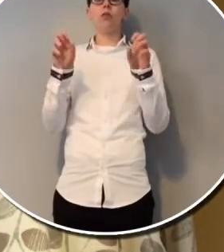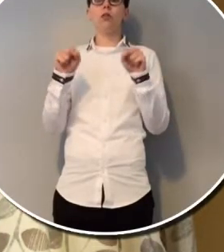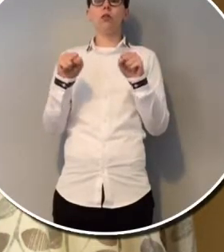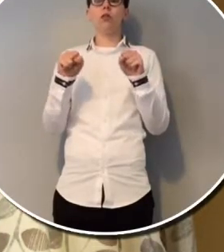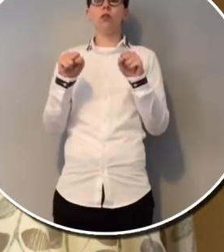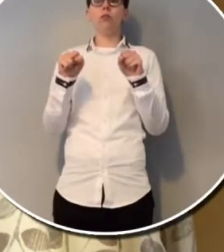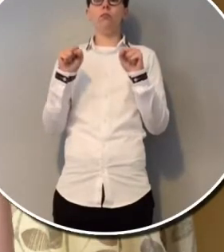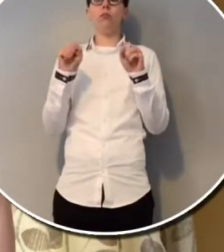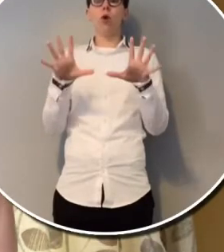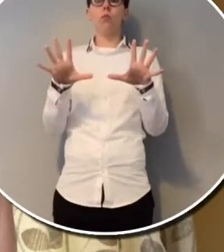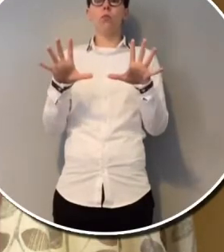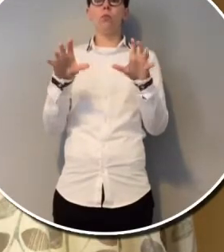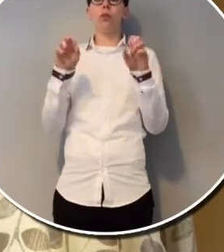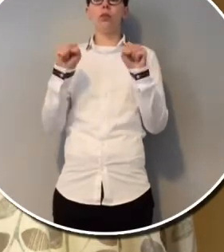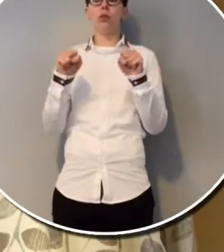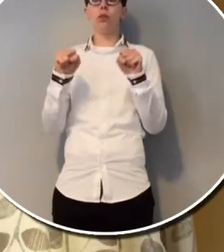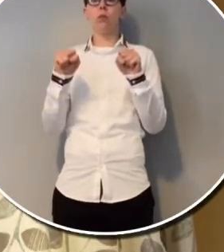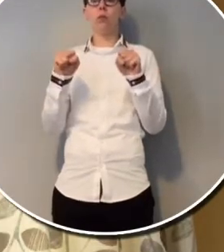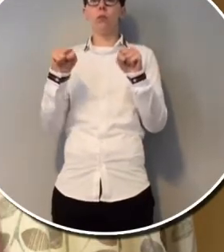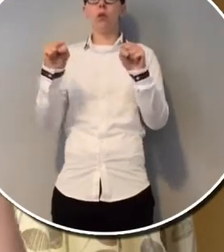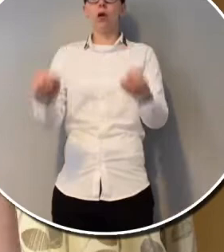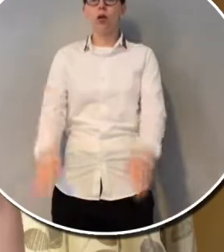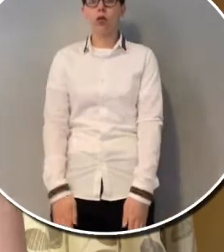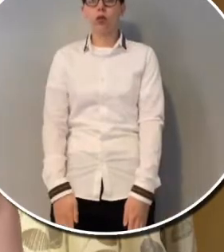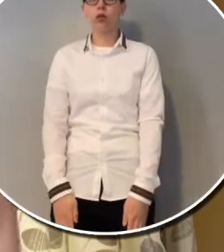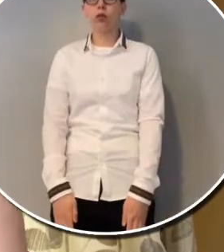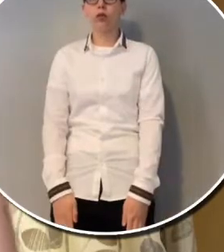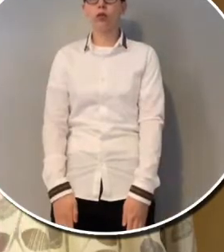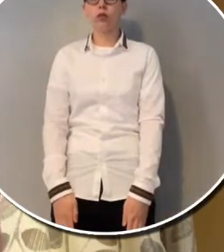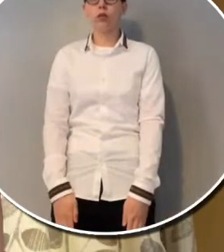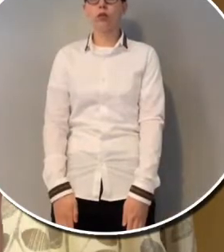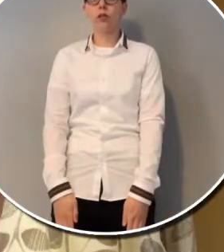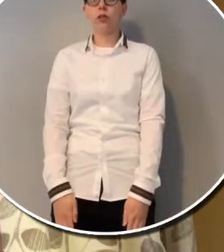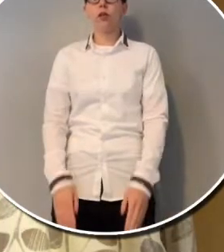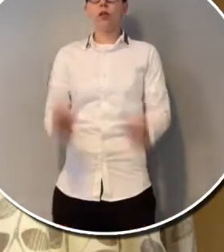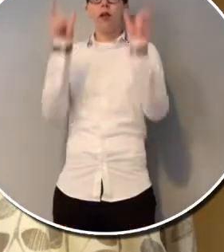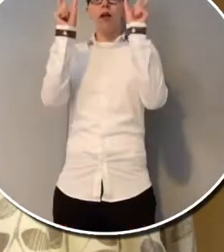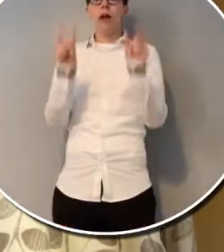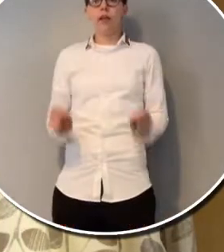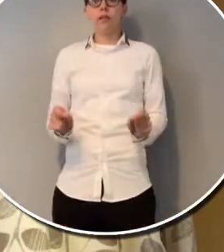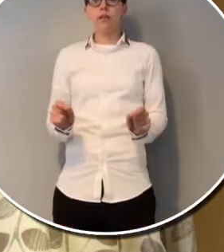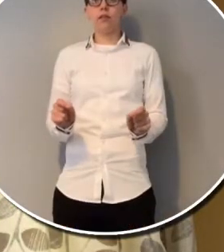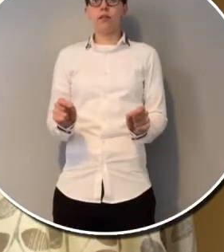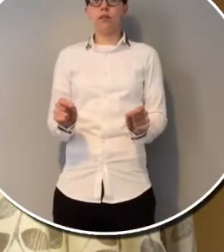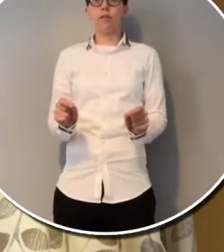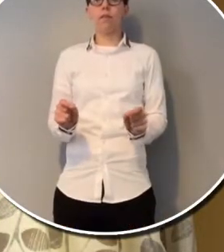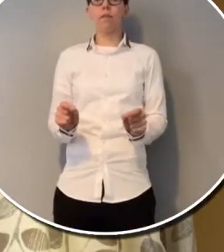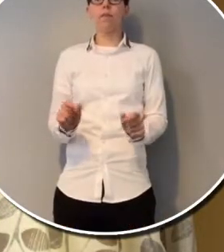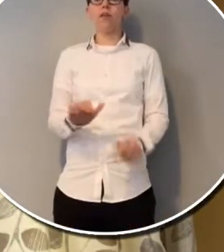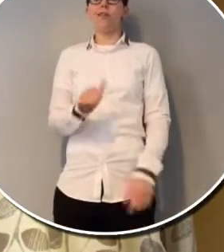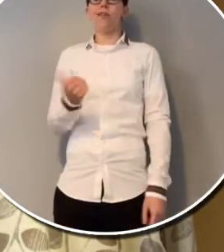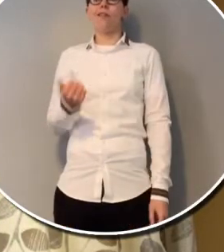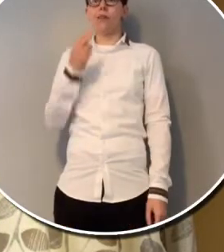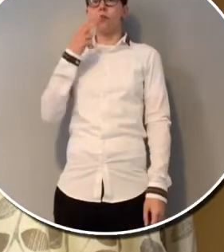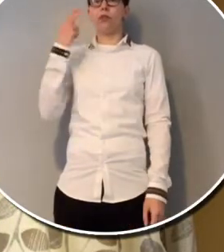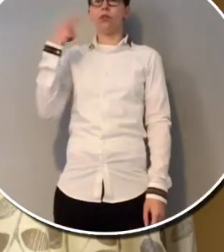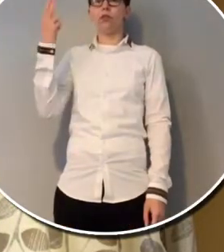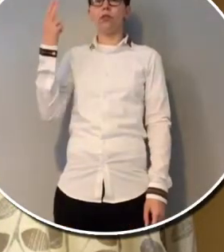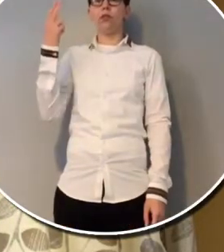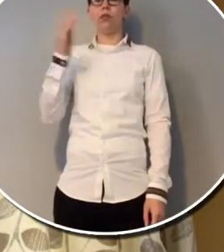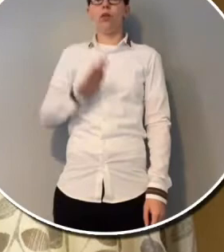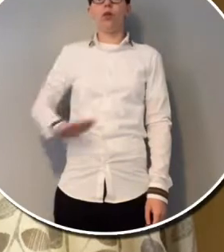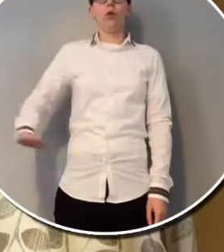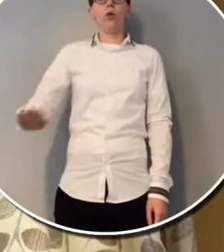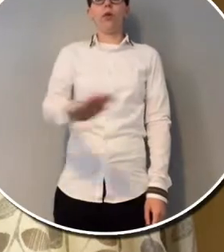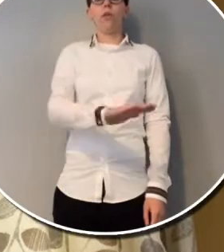clap. Open, shut them, open, shut them, put them in your lap, lap,